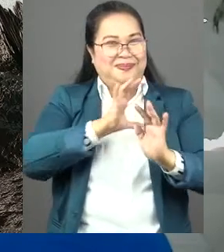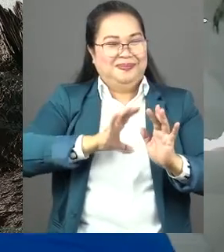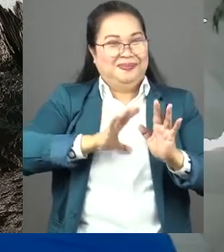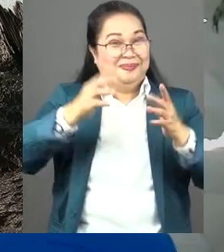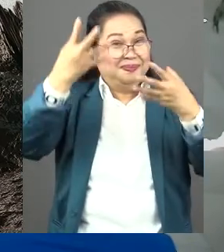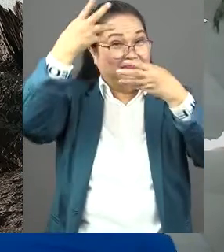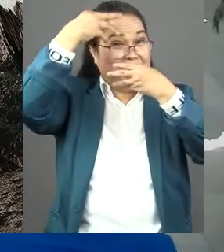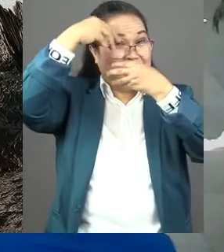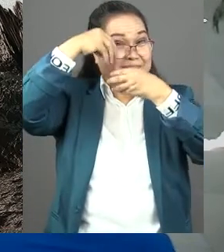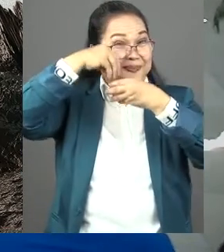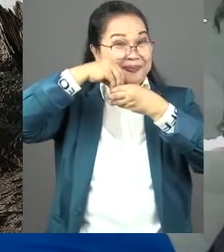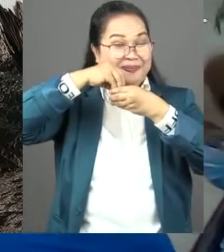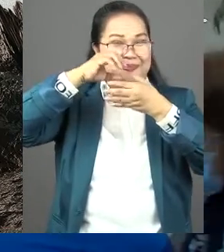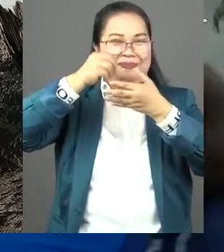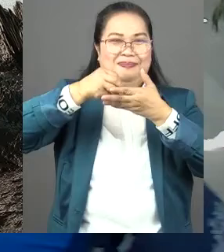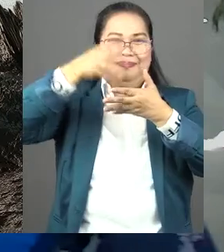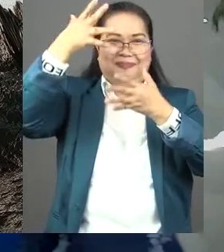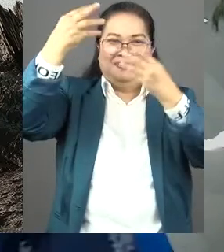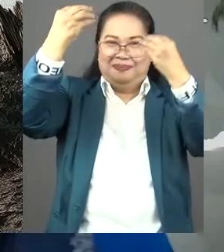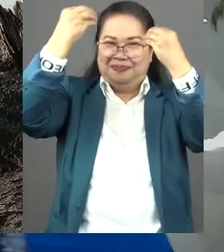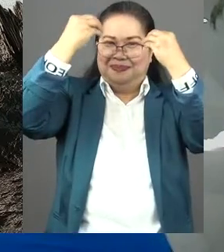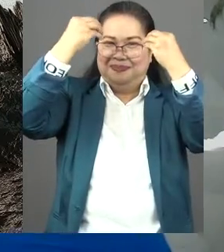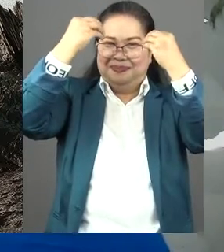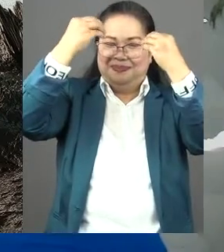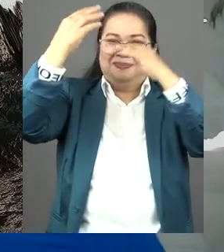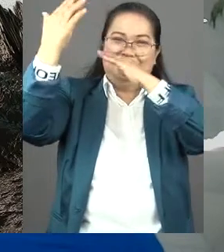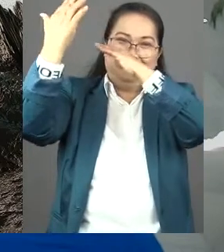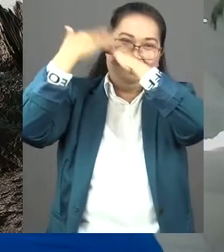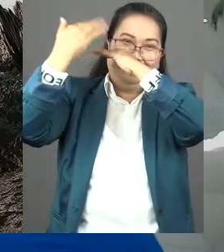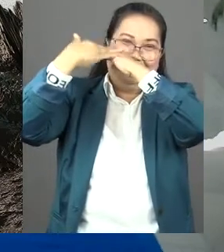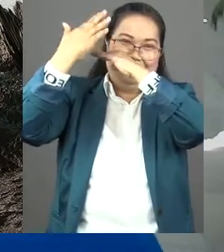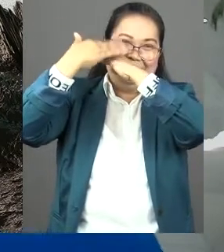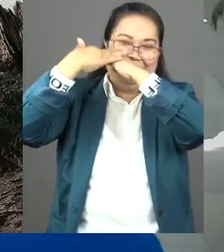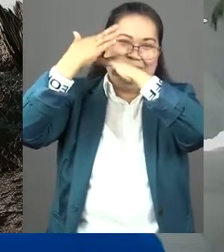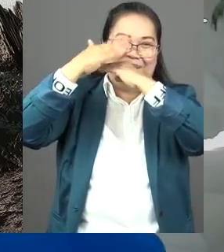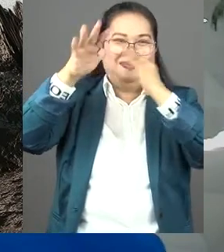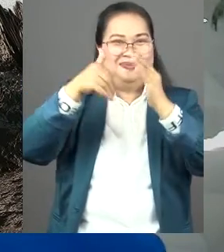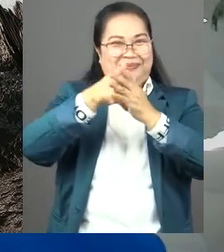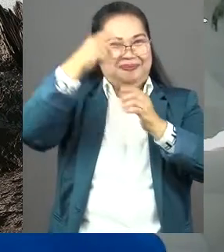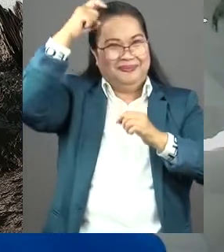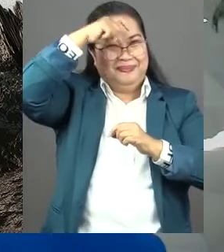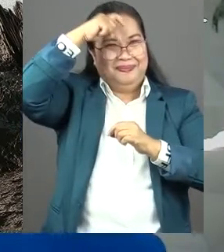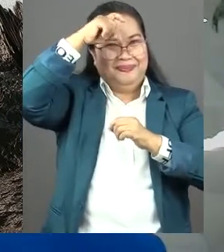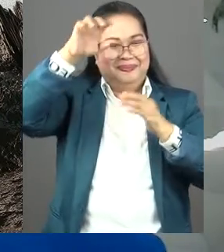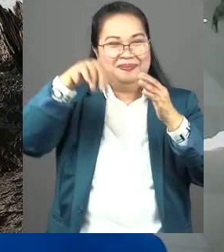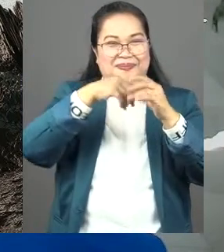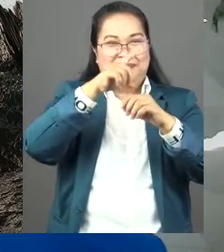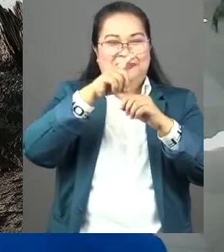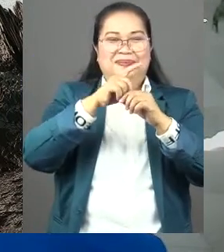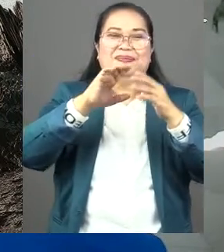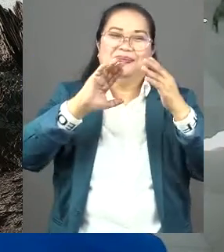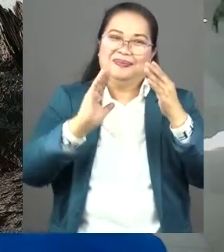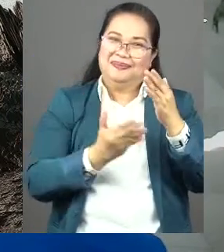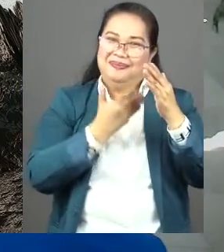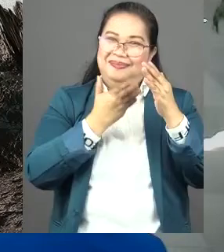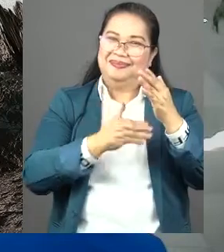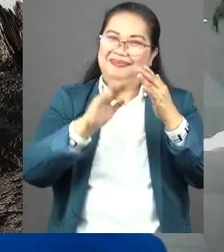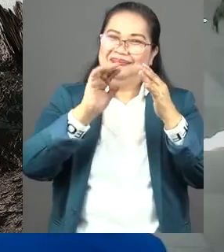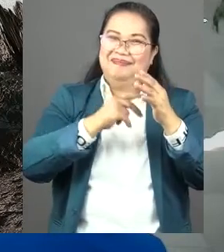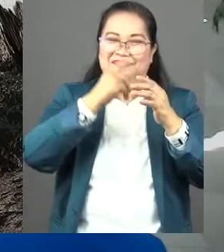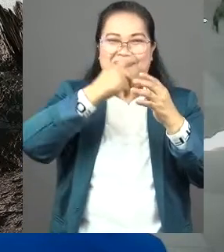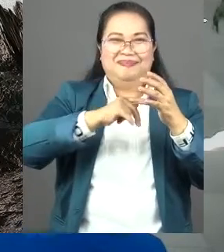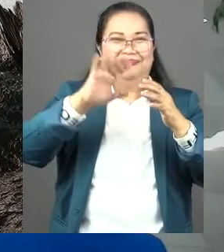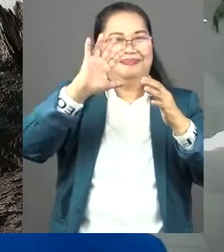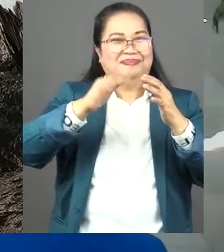you richly, teaching and admonishing one another in all wisdom, and then singing psalms and hymns and